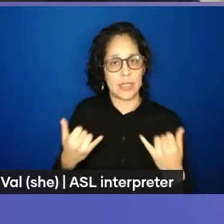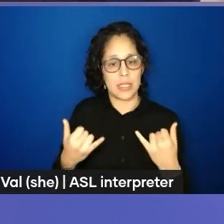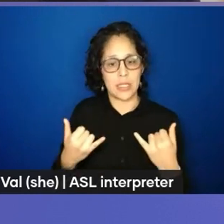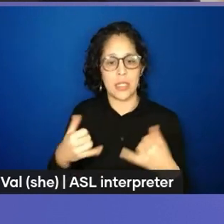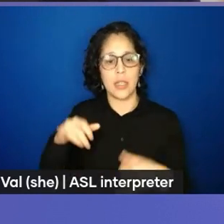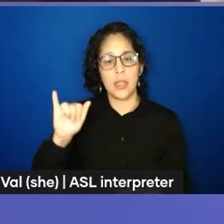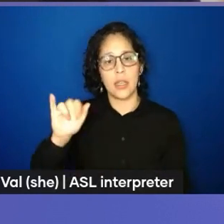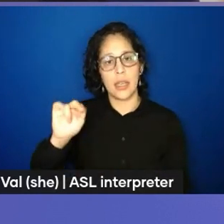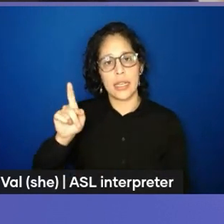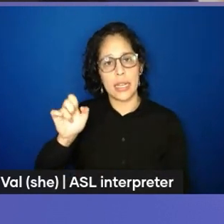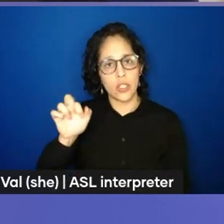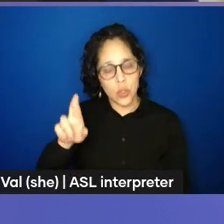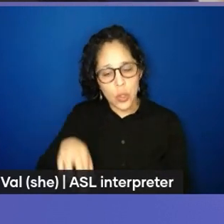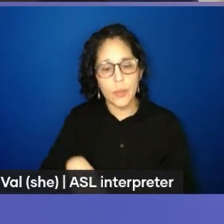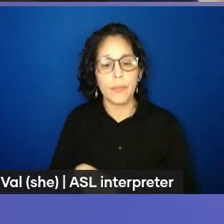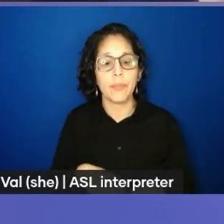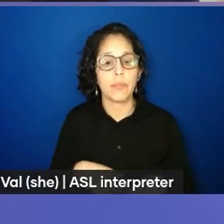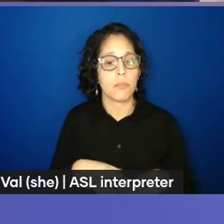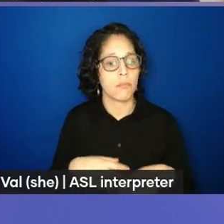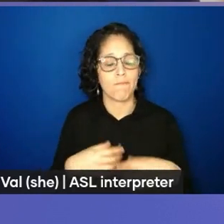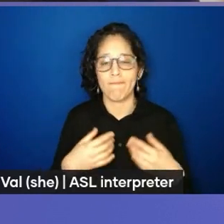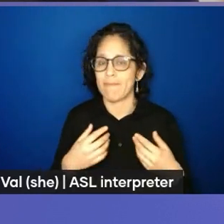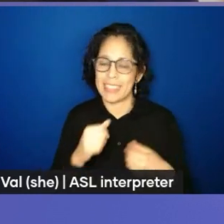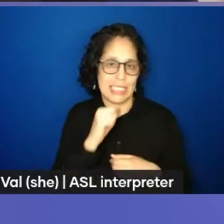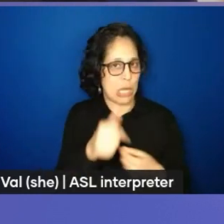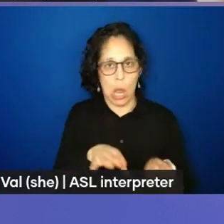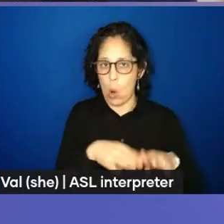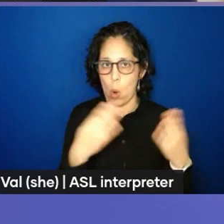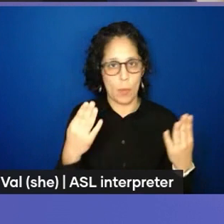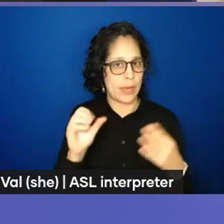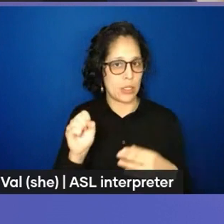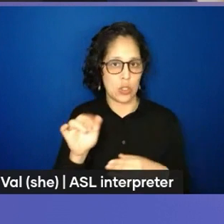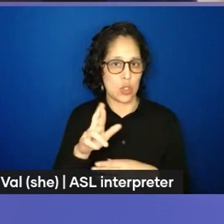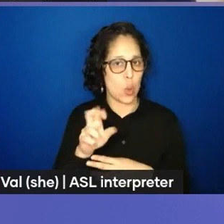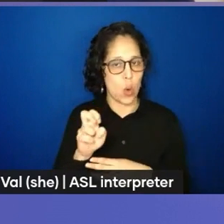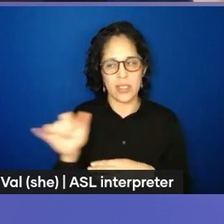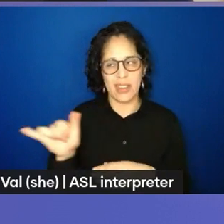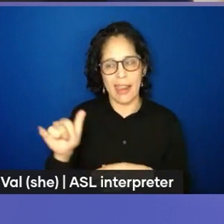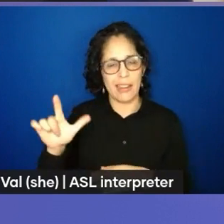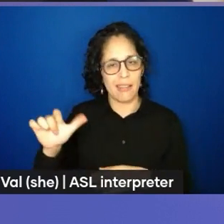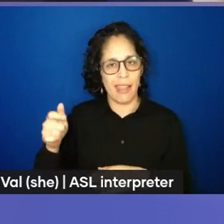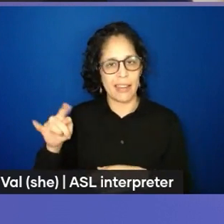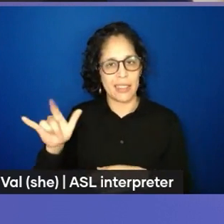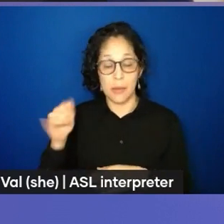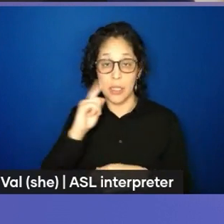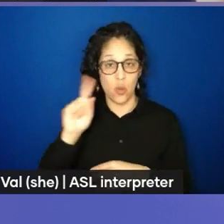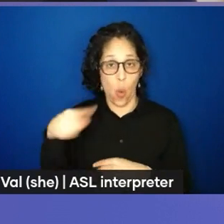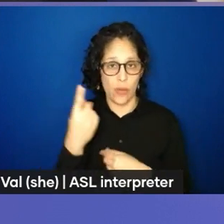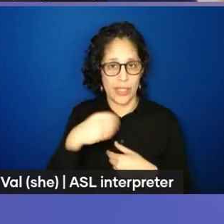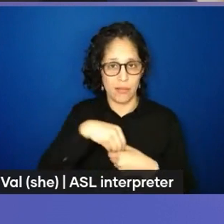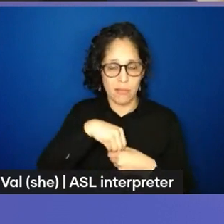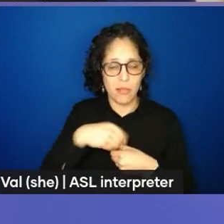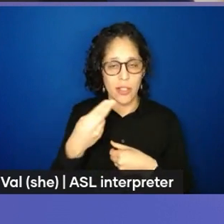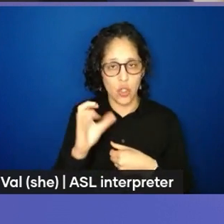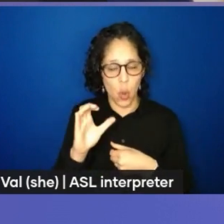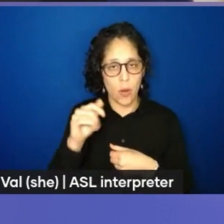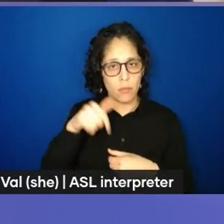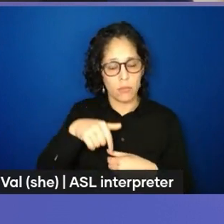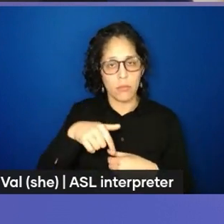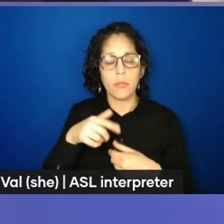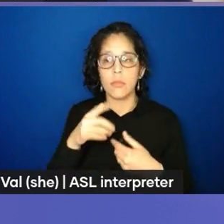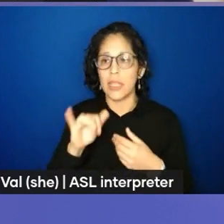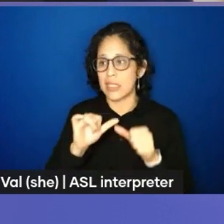We currently have it's not open source, our legacy indexer, because this is just for HashiCorp, basically, that's